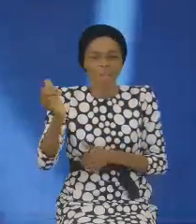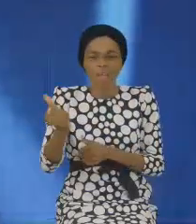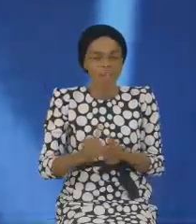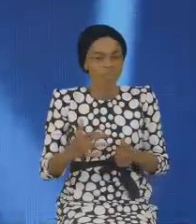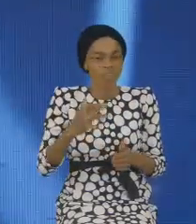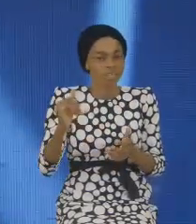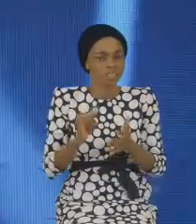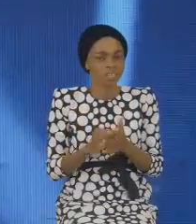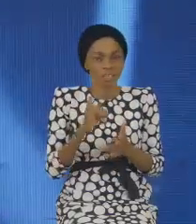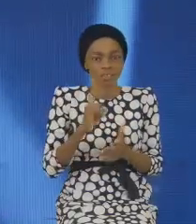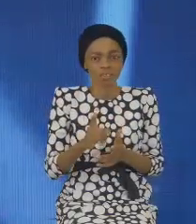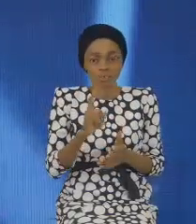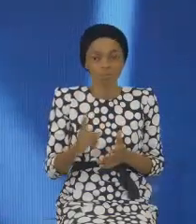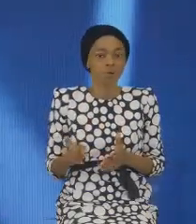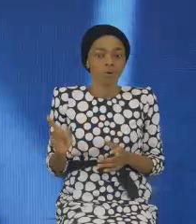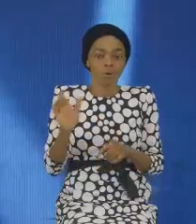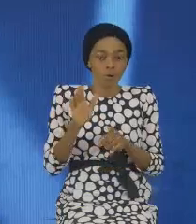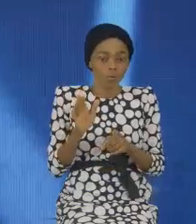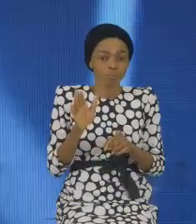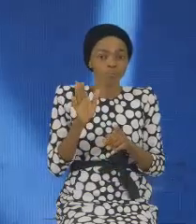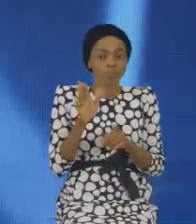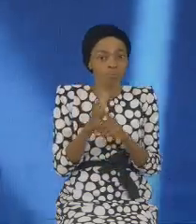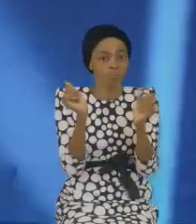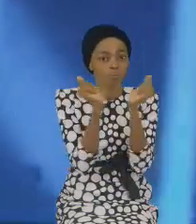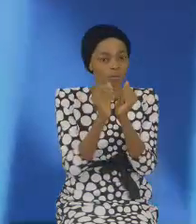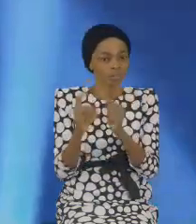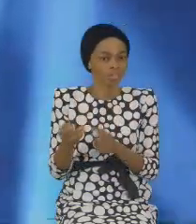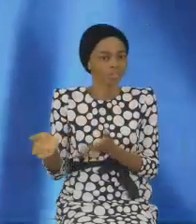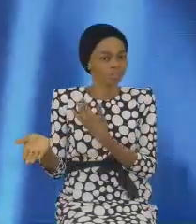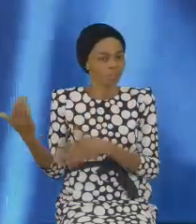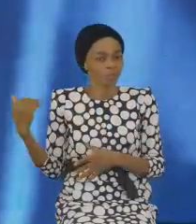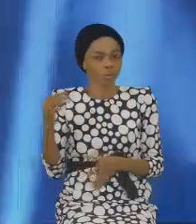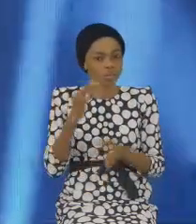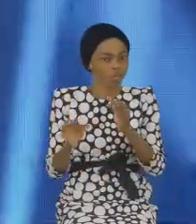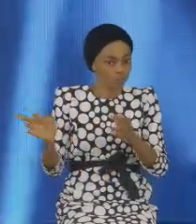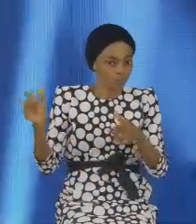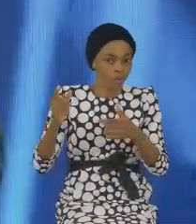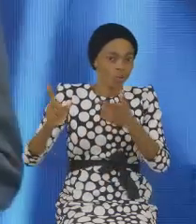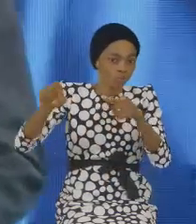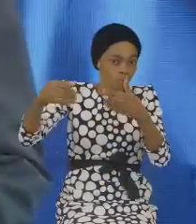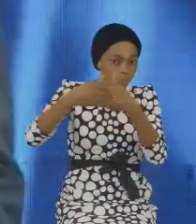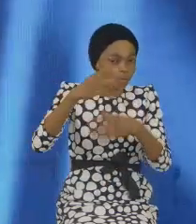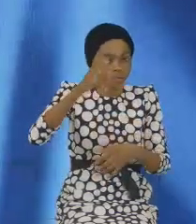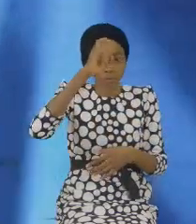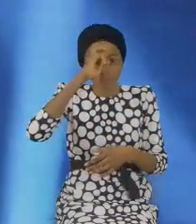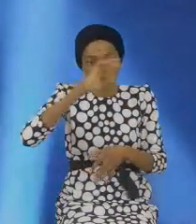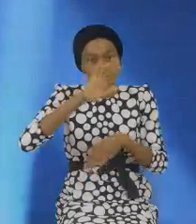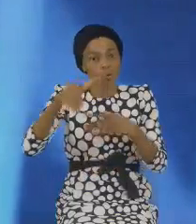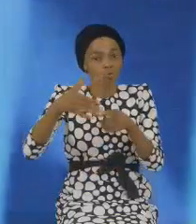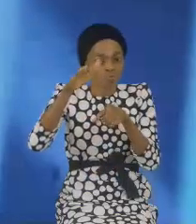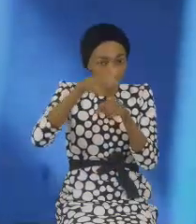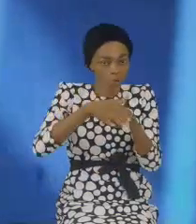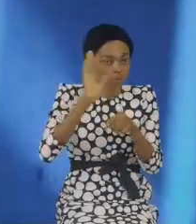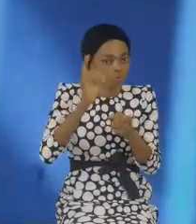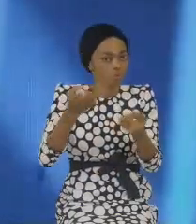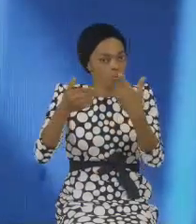that oppressed them before, everything that bound them before, if they return to Egypt, all the oppression will come back, all